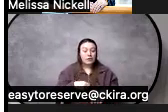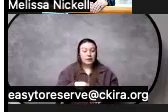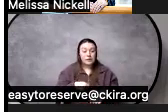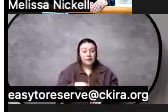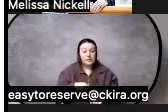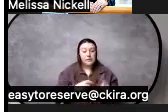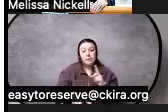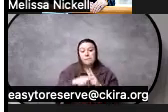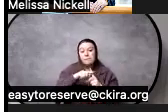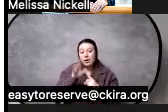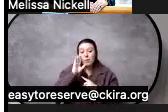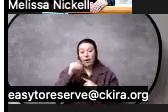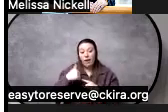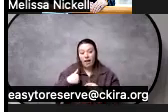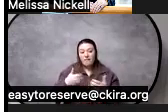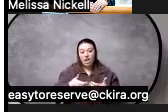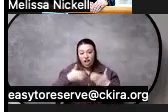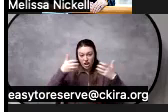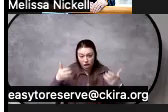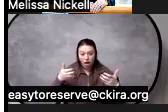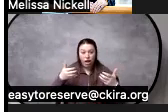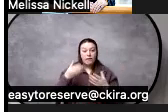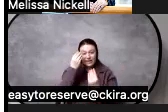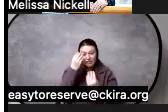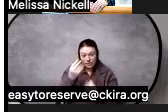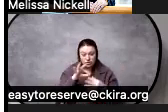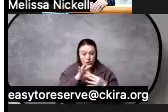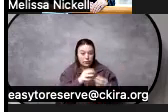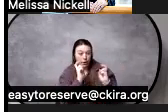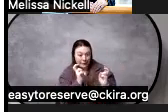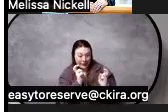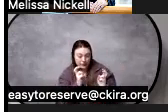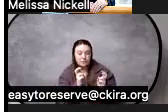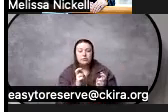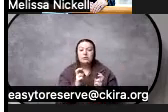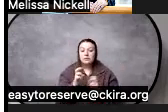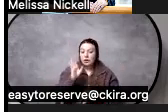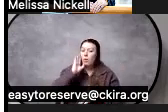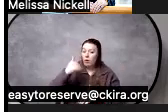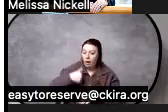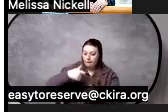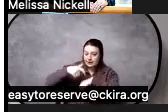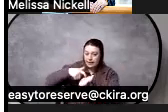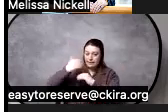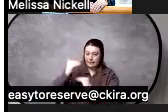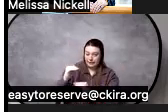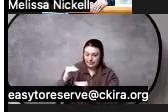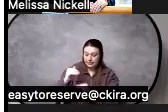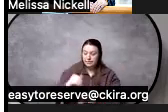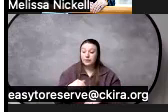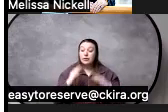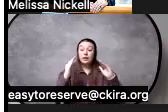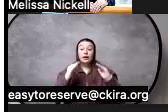information about your topic, and it's likely going to be timed. Poster presentations, on the other hand, are